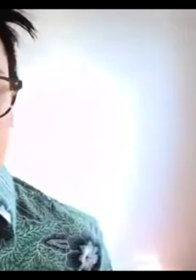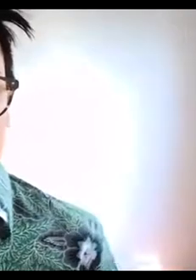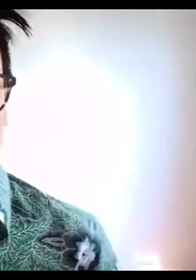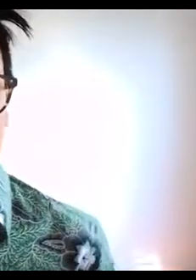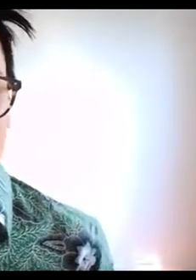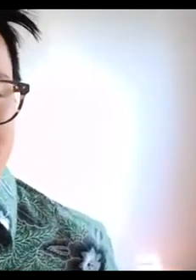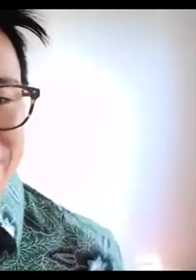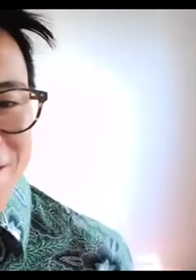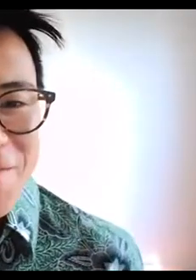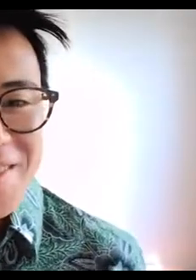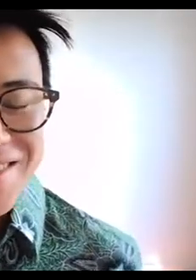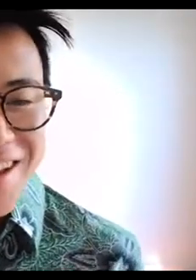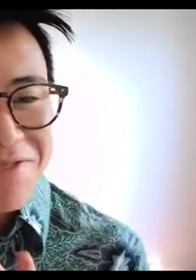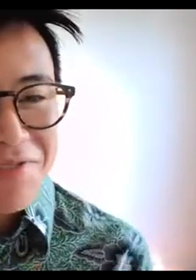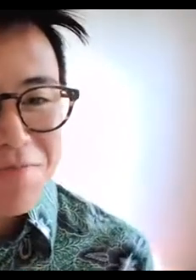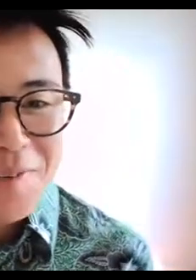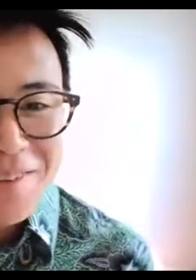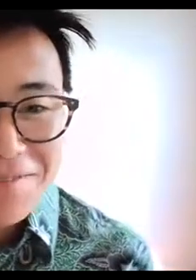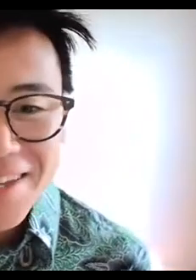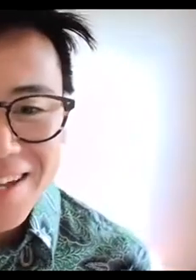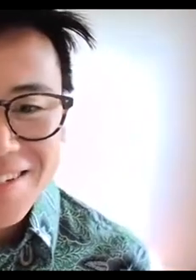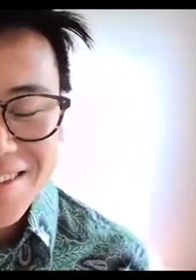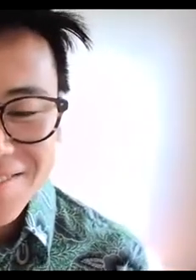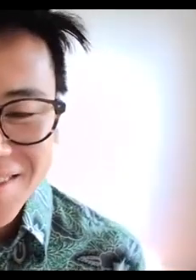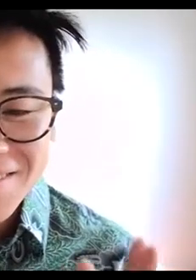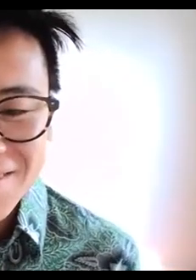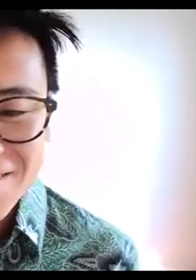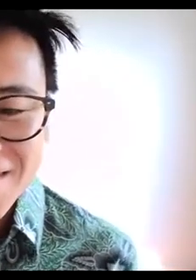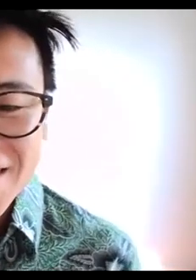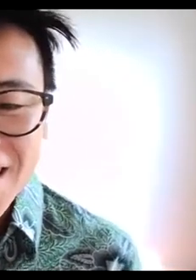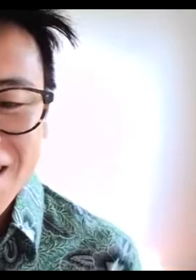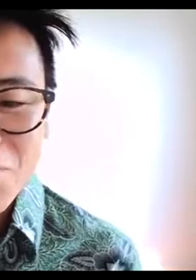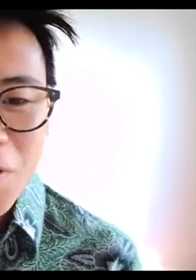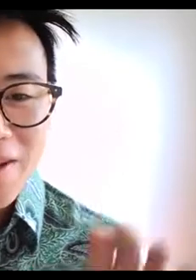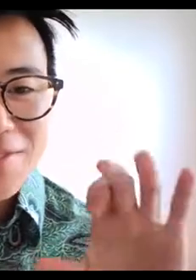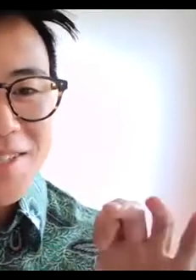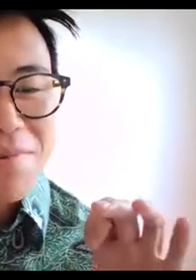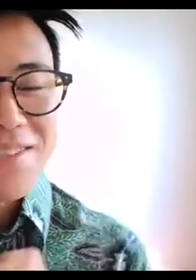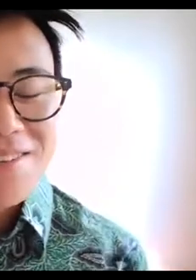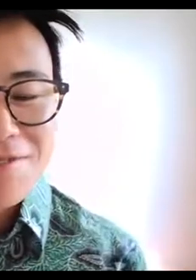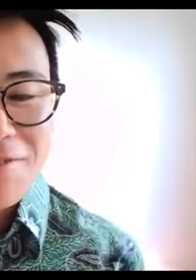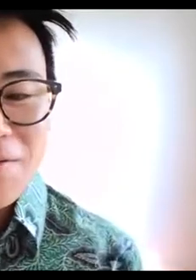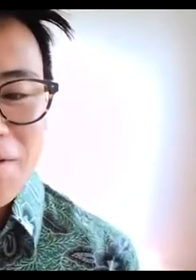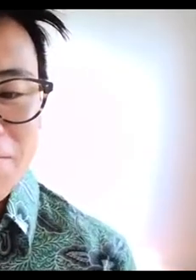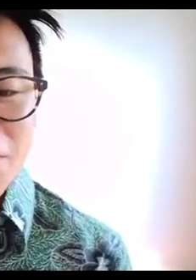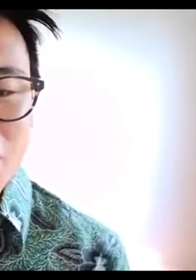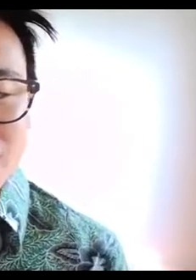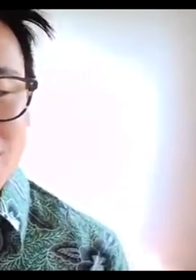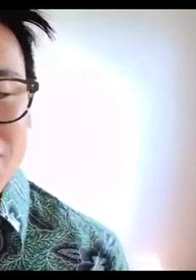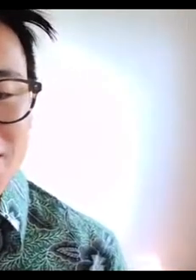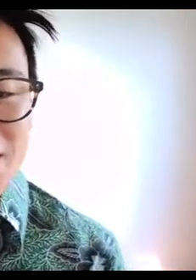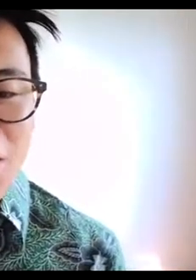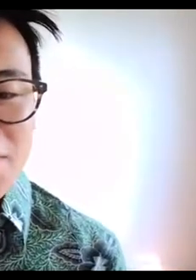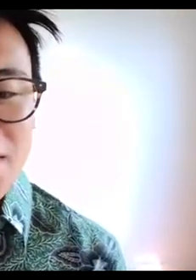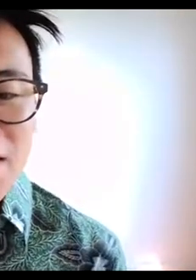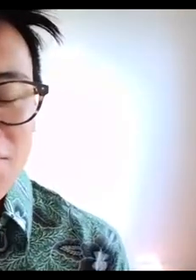Spanish. And there will be this like verbal notification that you'll hear. And you'll see a message on your screen when recording